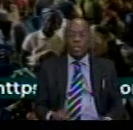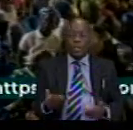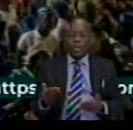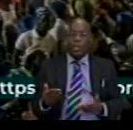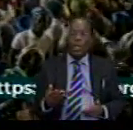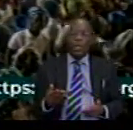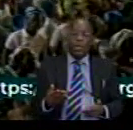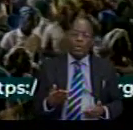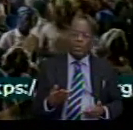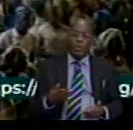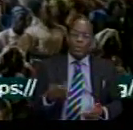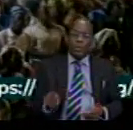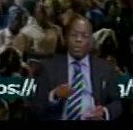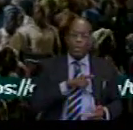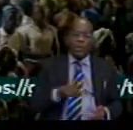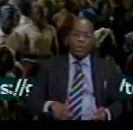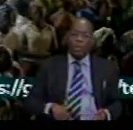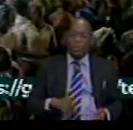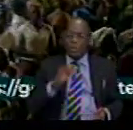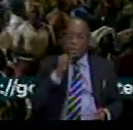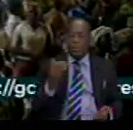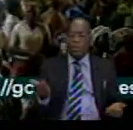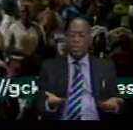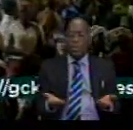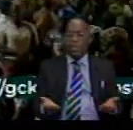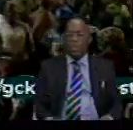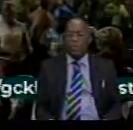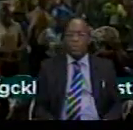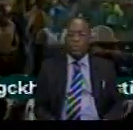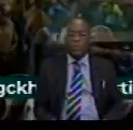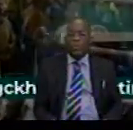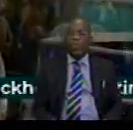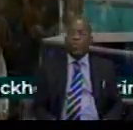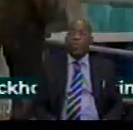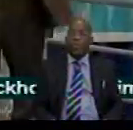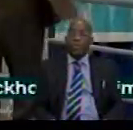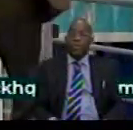The Lord is here. He's moving.